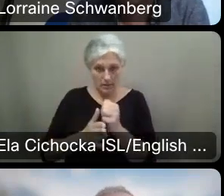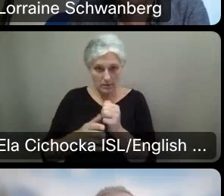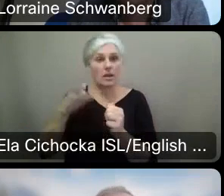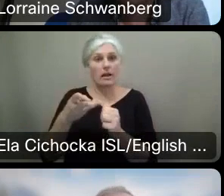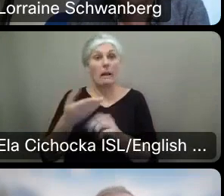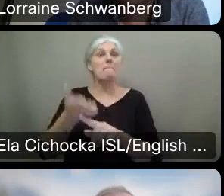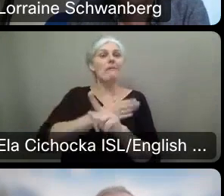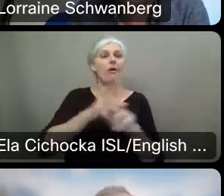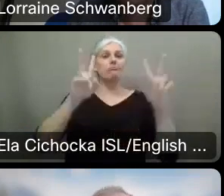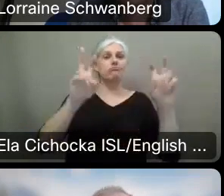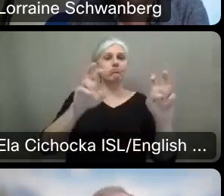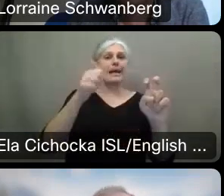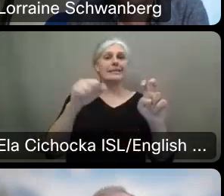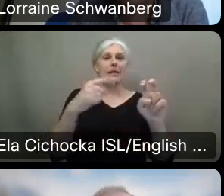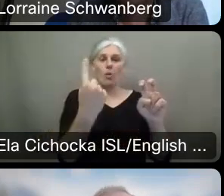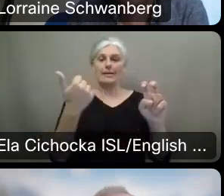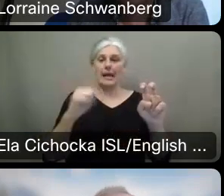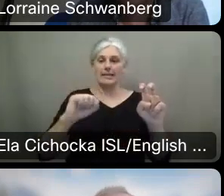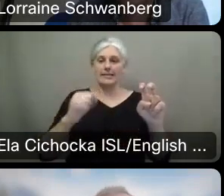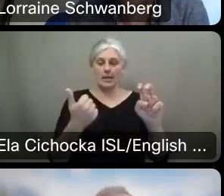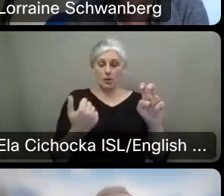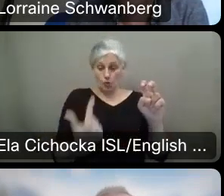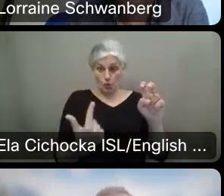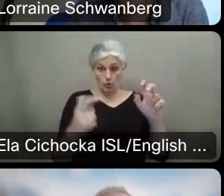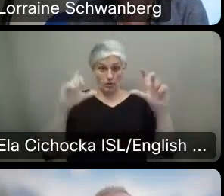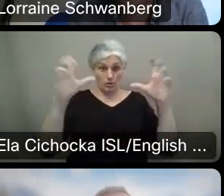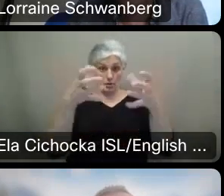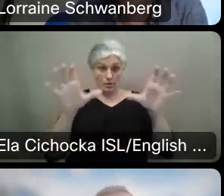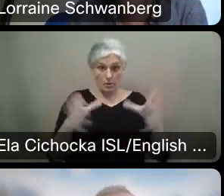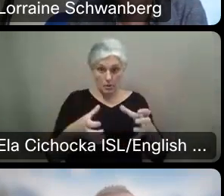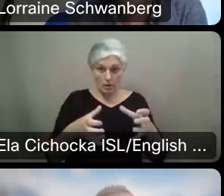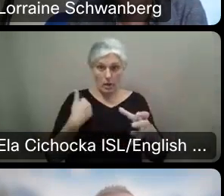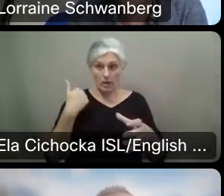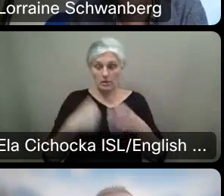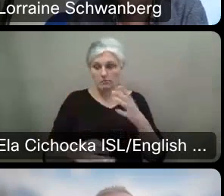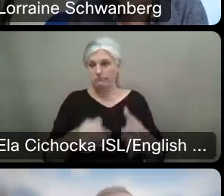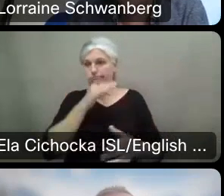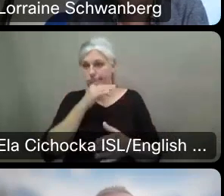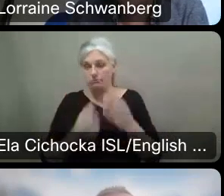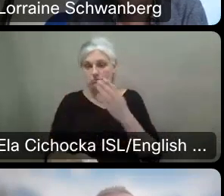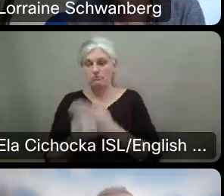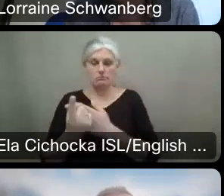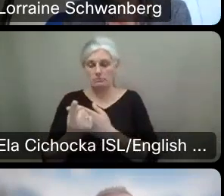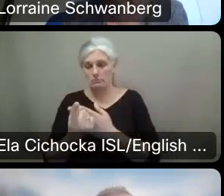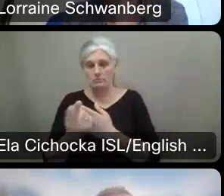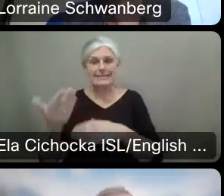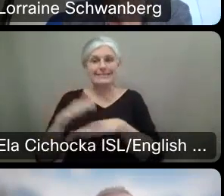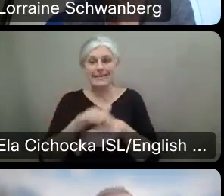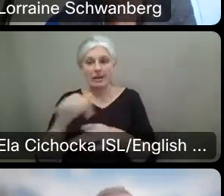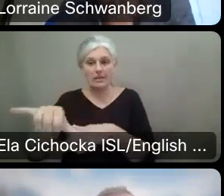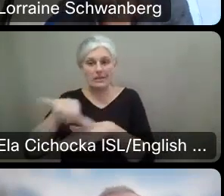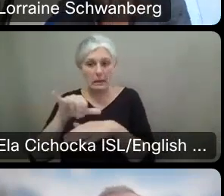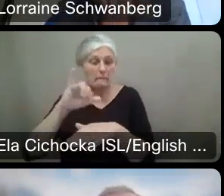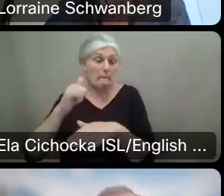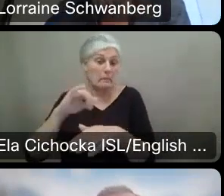as ASA 1 and ASA 2, they would be it would be completely unexpected and maybe due